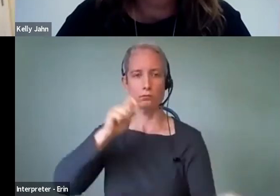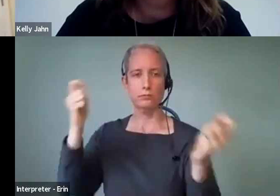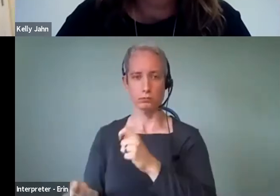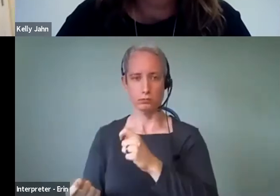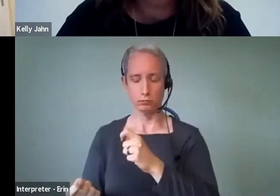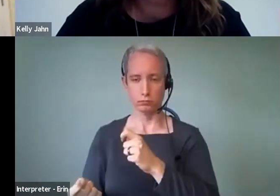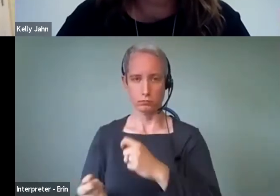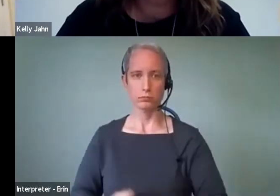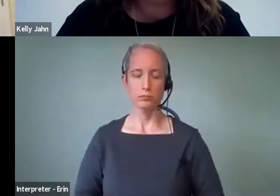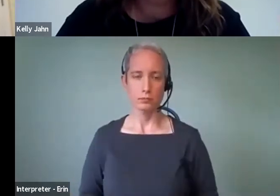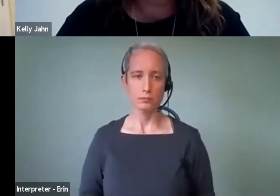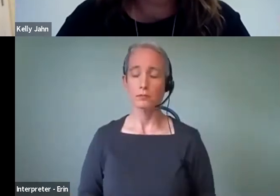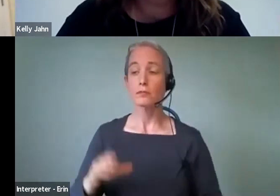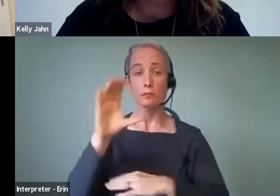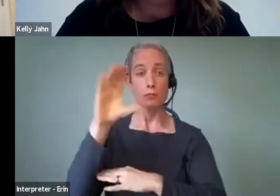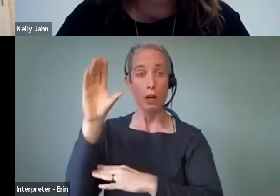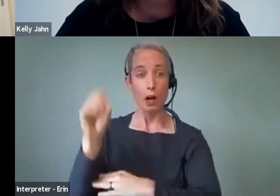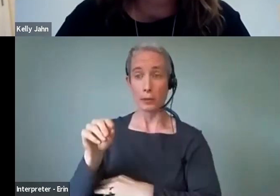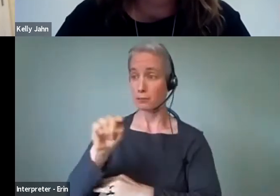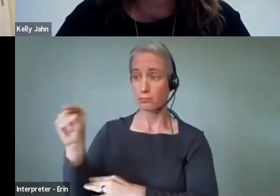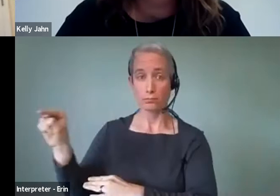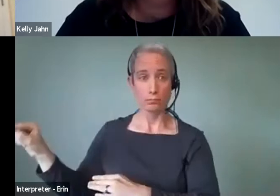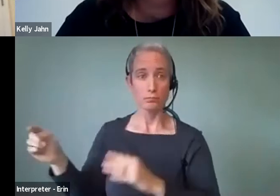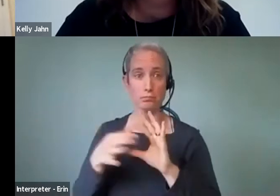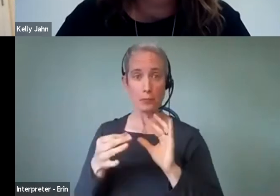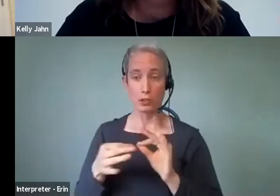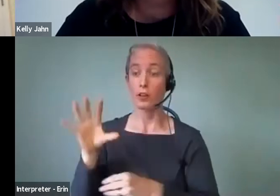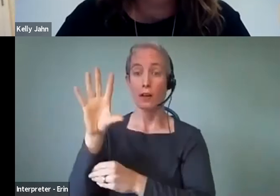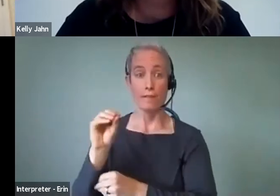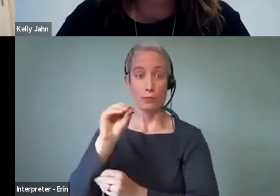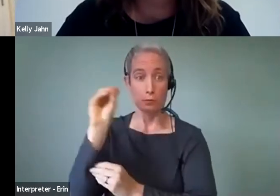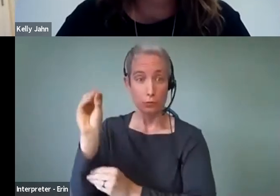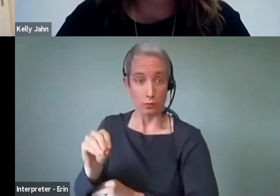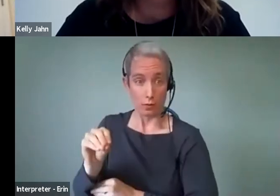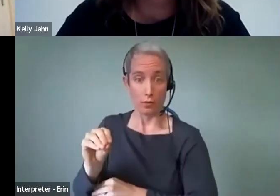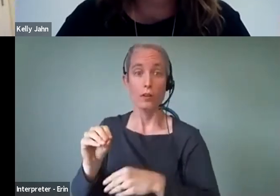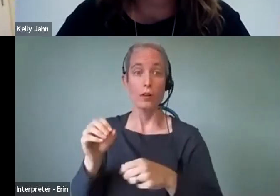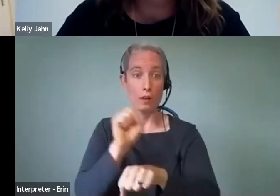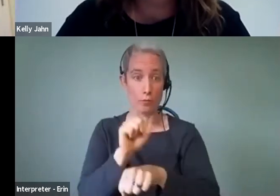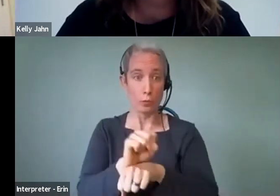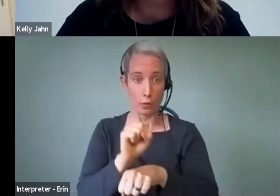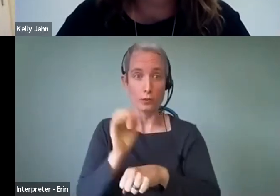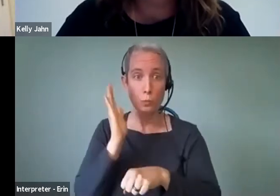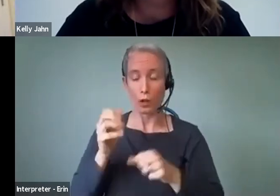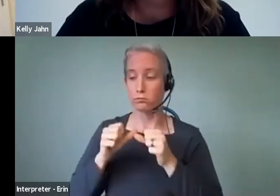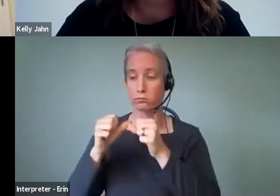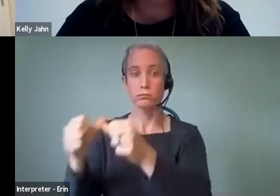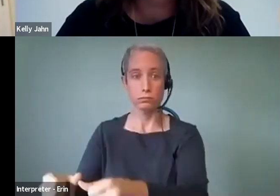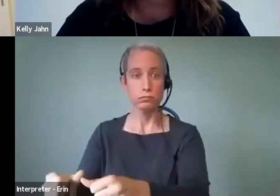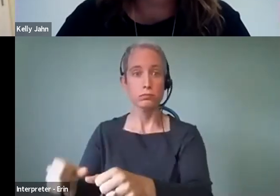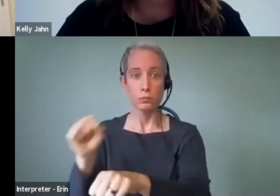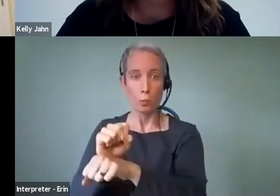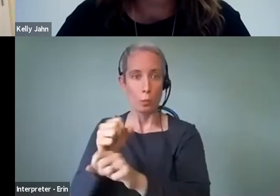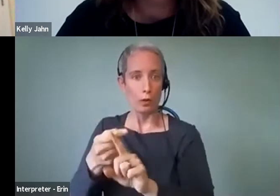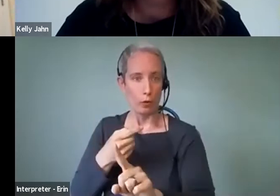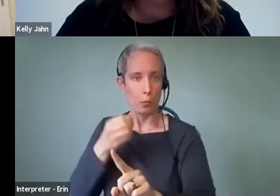employees, companies say that some form of remote working is going to stay. It is going to stay because the productivity hasn't